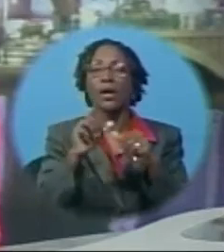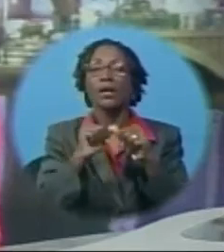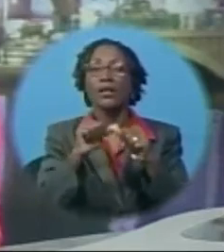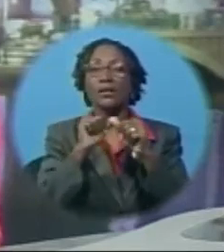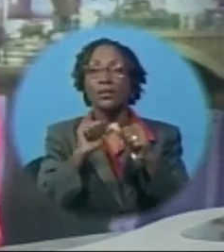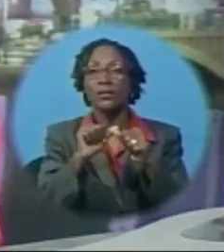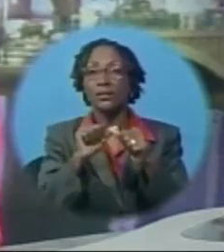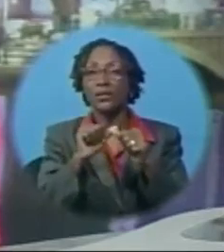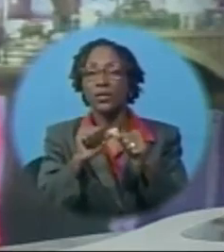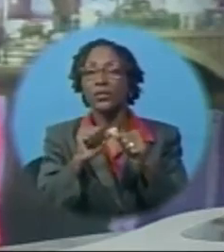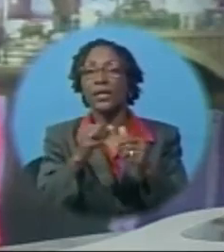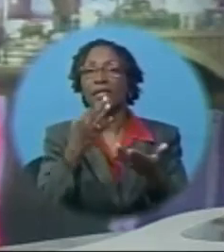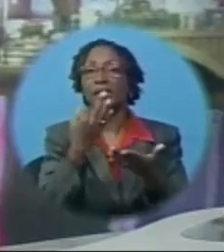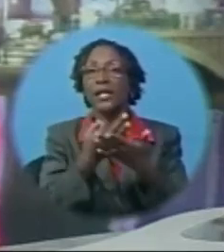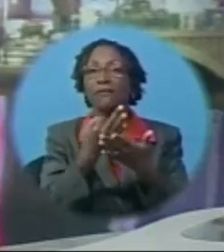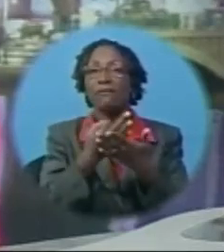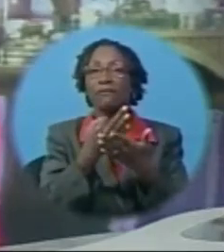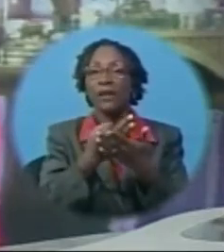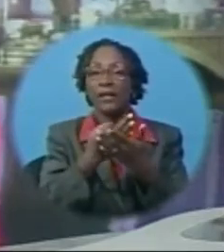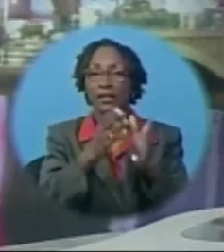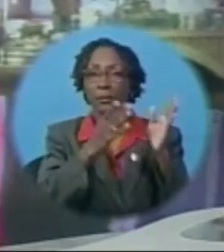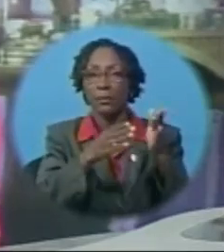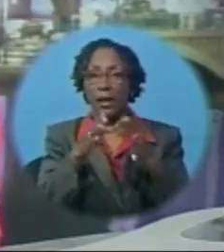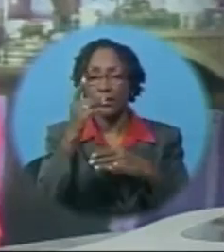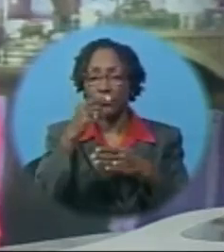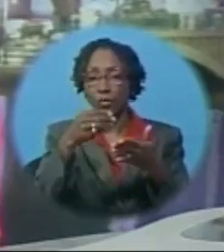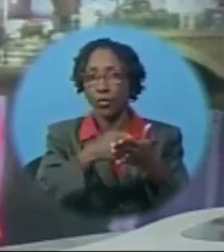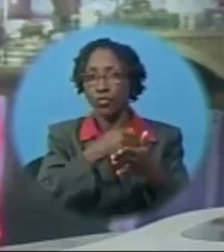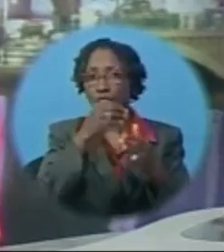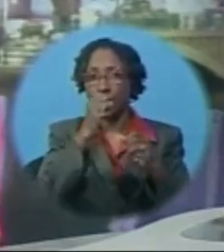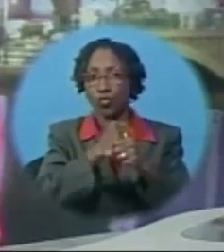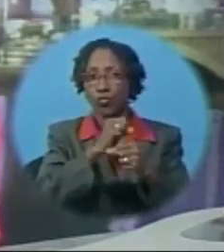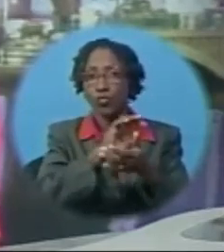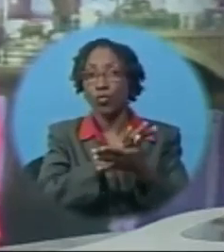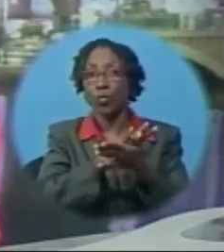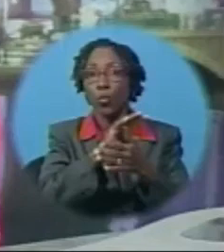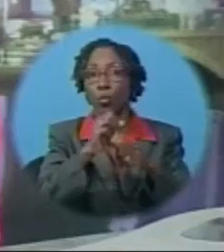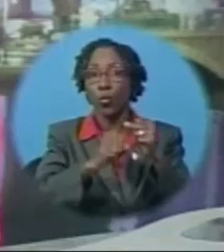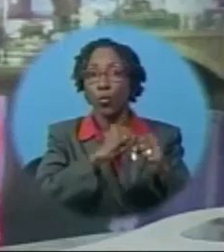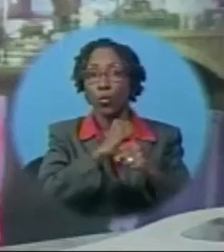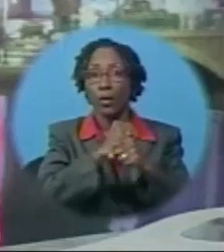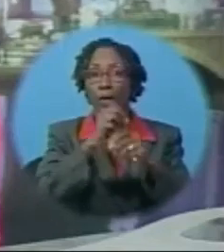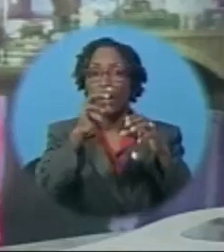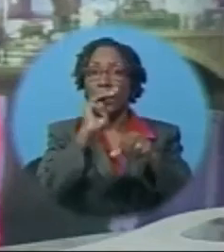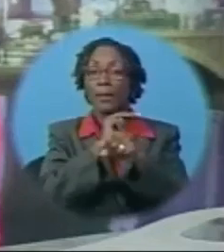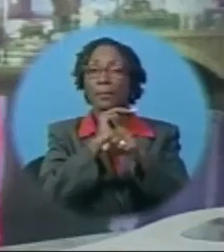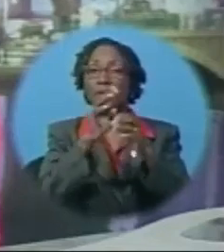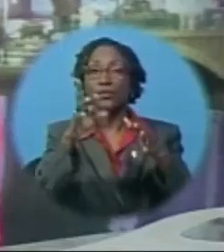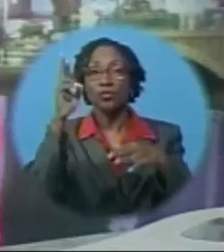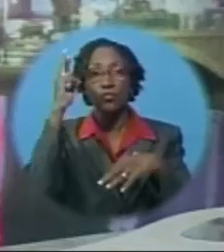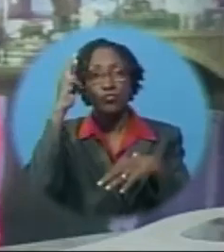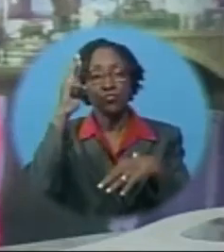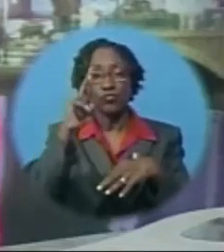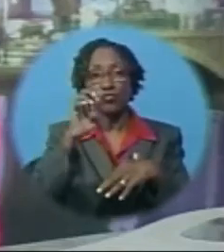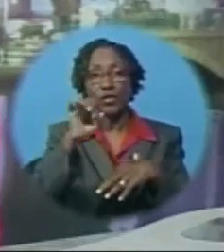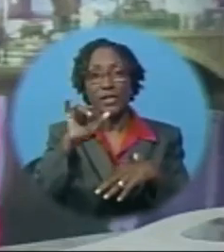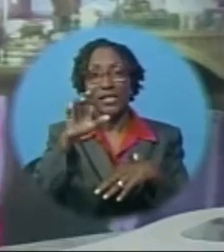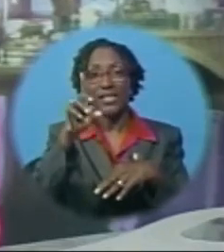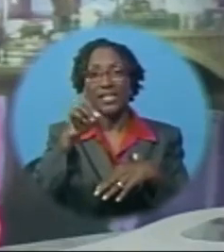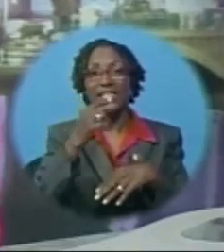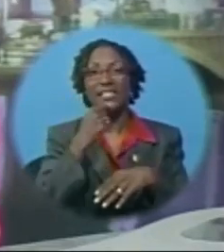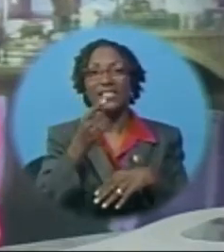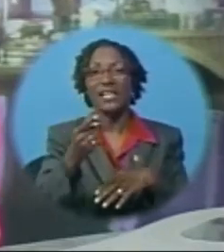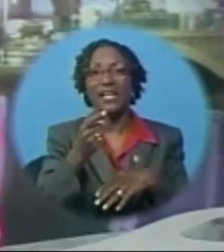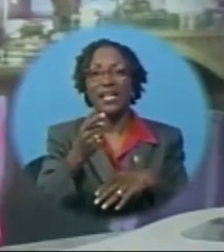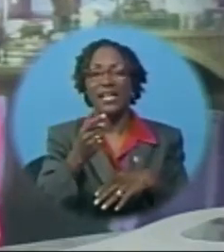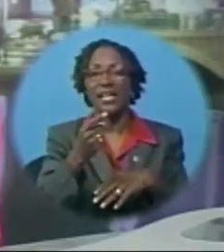arrangements for high schools for the upcoming school year. Minister Reid says based on last year's successful trial,